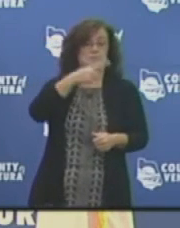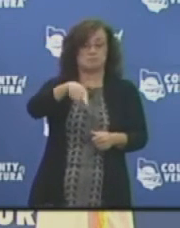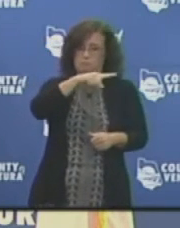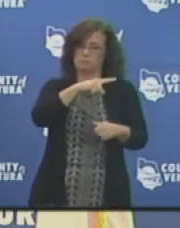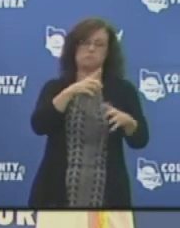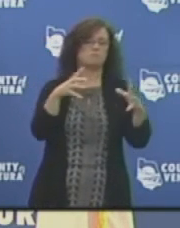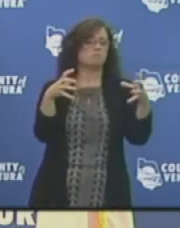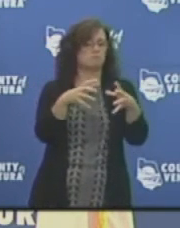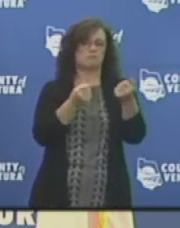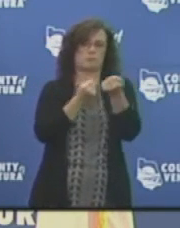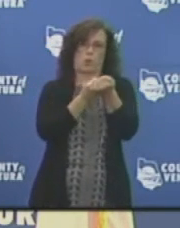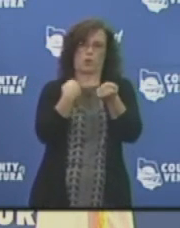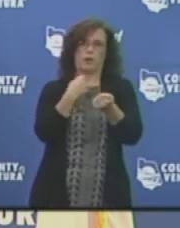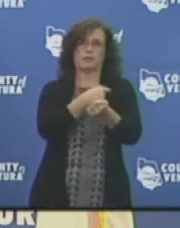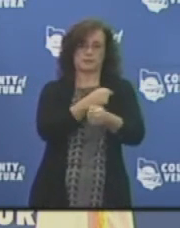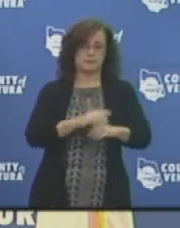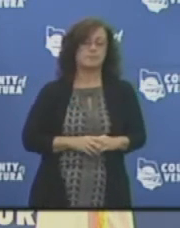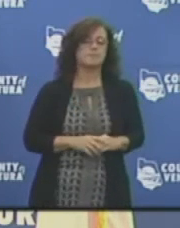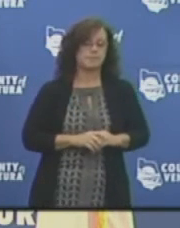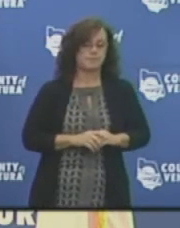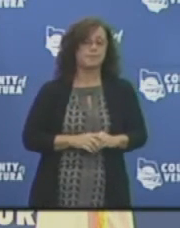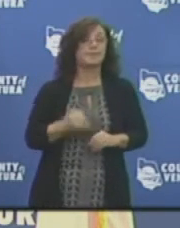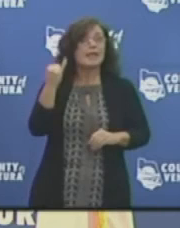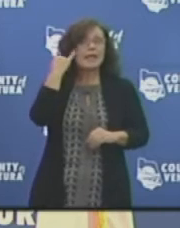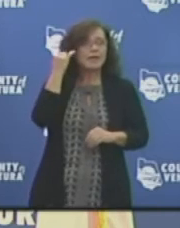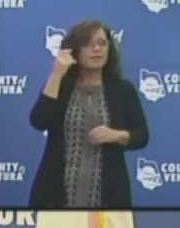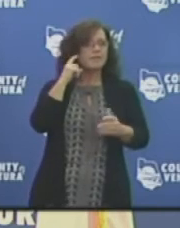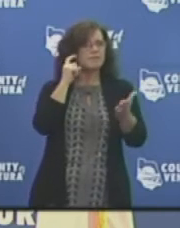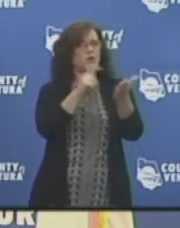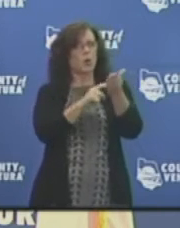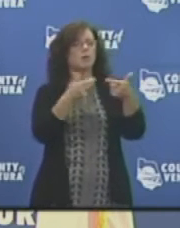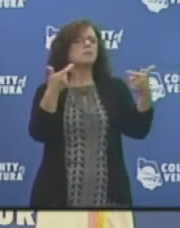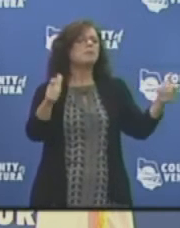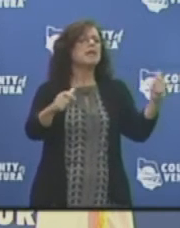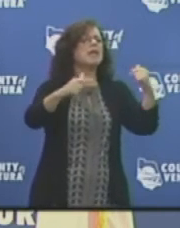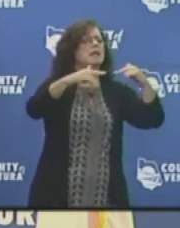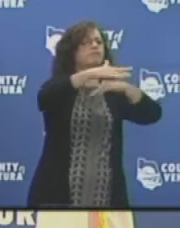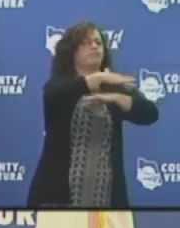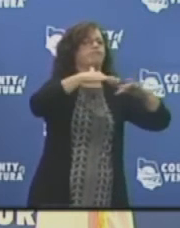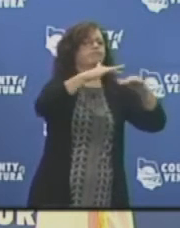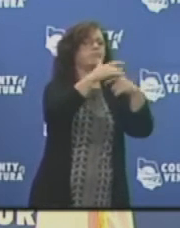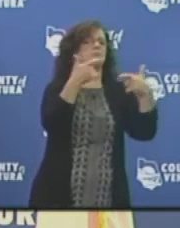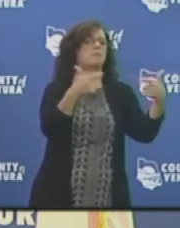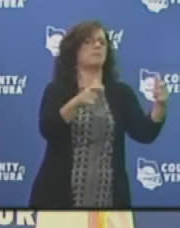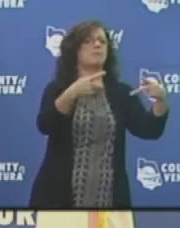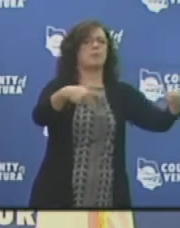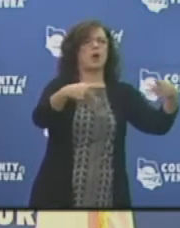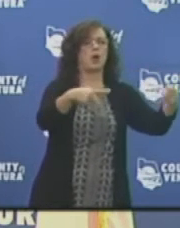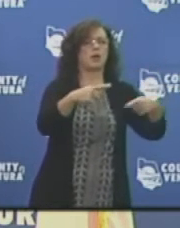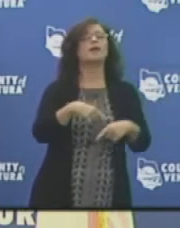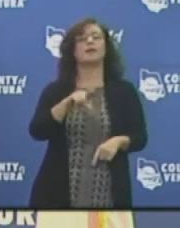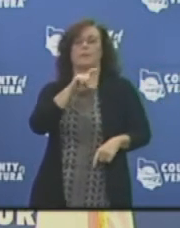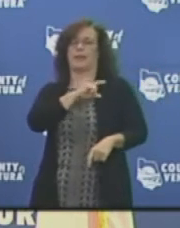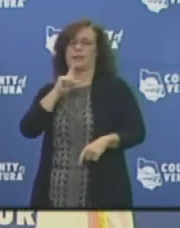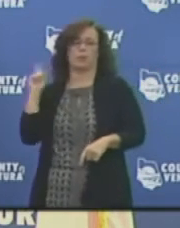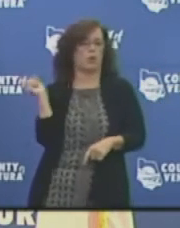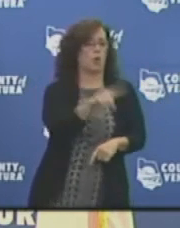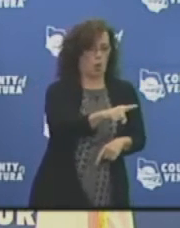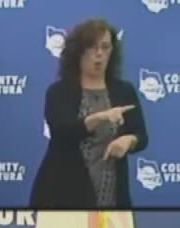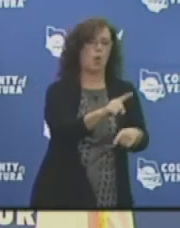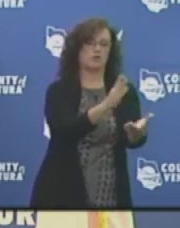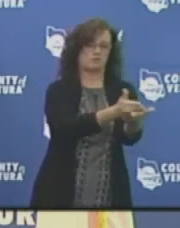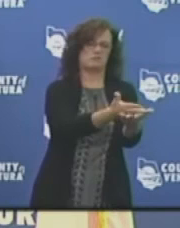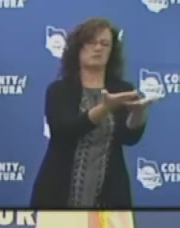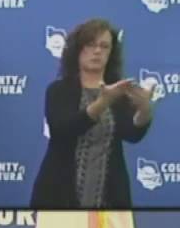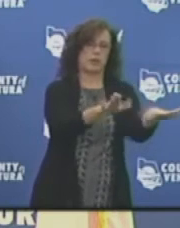gatherings that Secretary Ghali is talking about, then you can call the police and they will be there. I think this